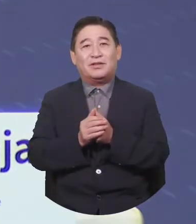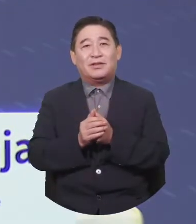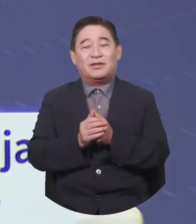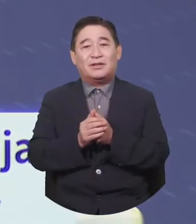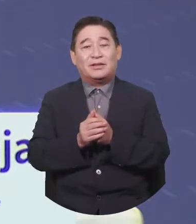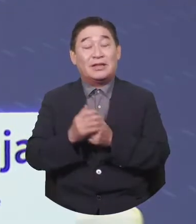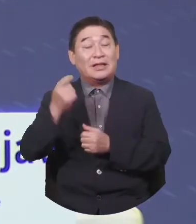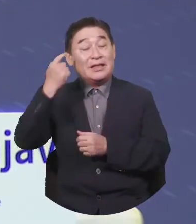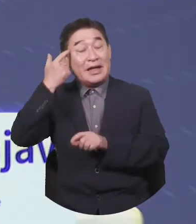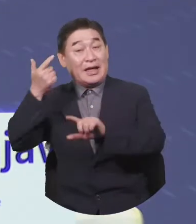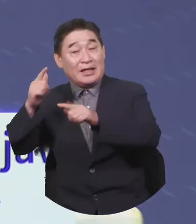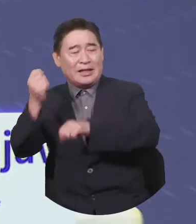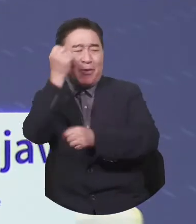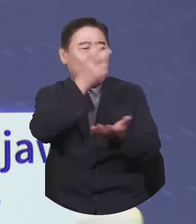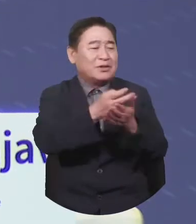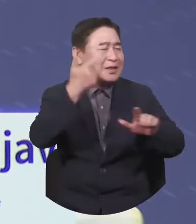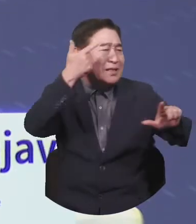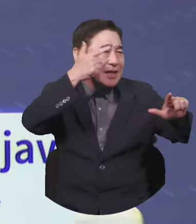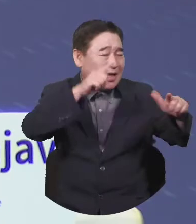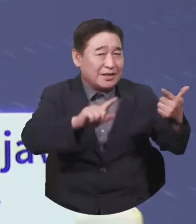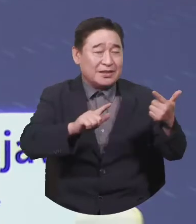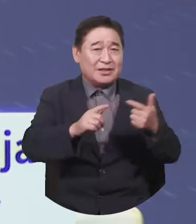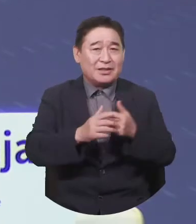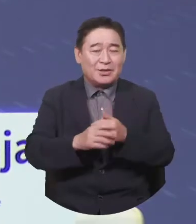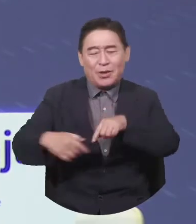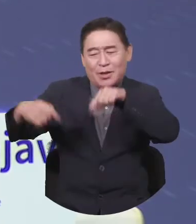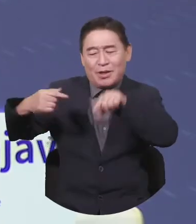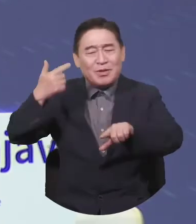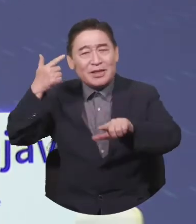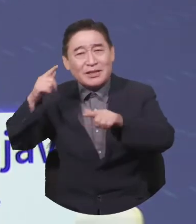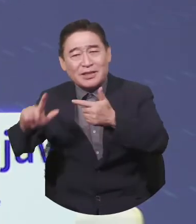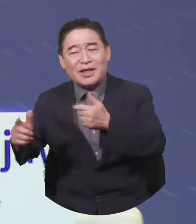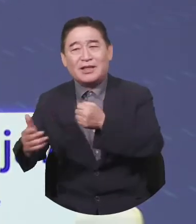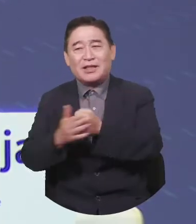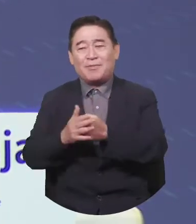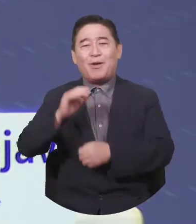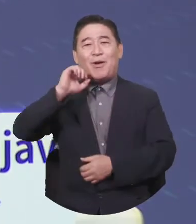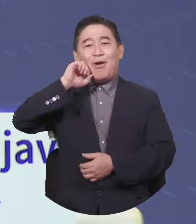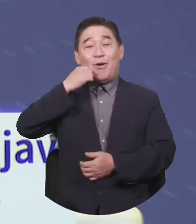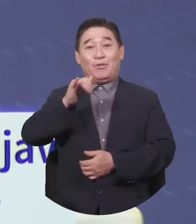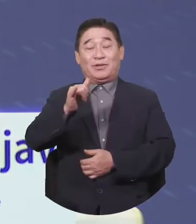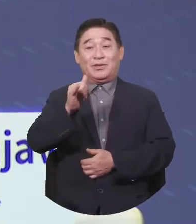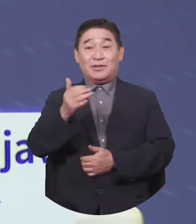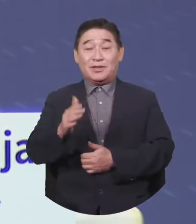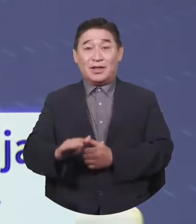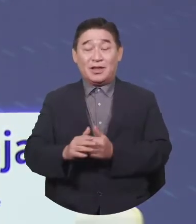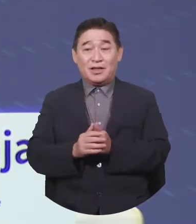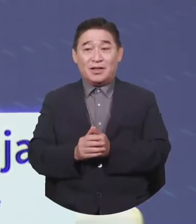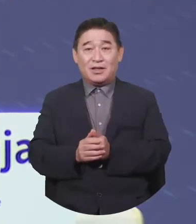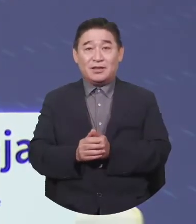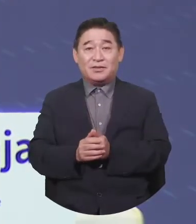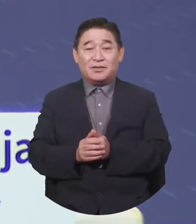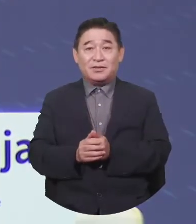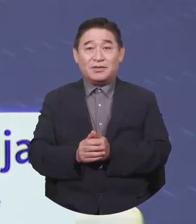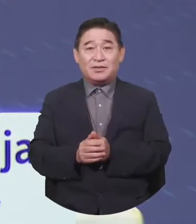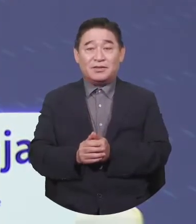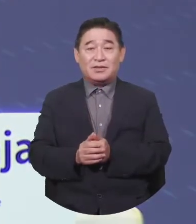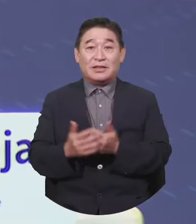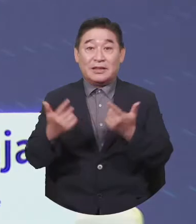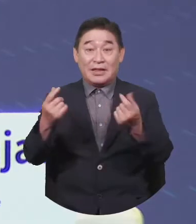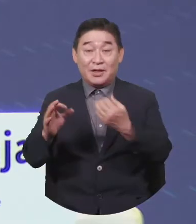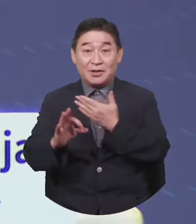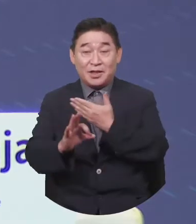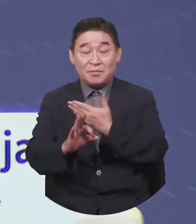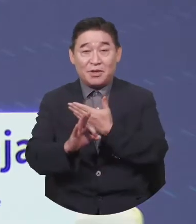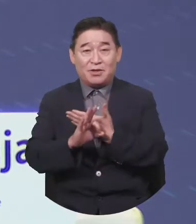cooperation. So we now need to work on the key enablers for the effective